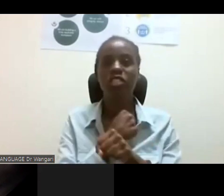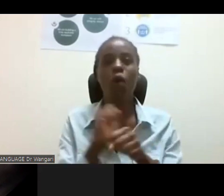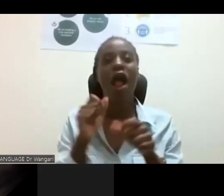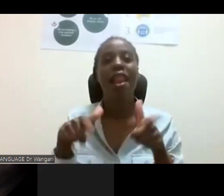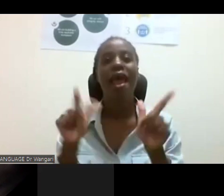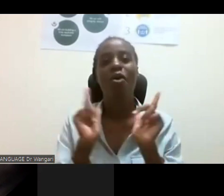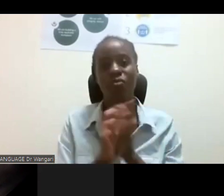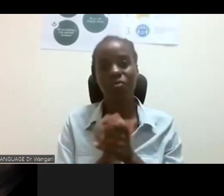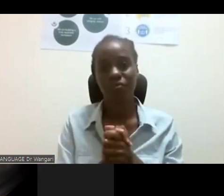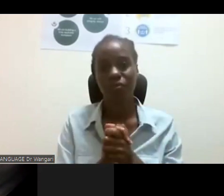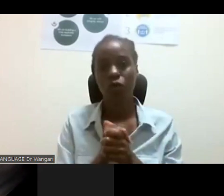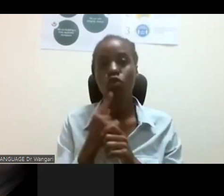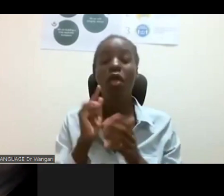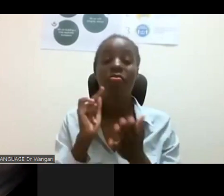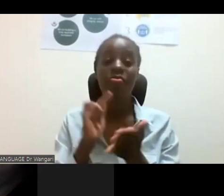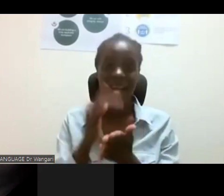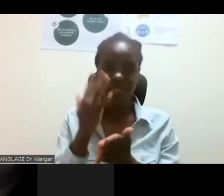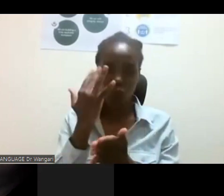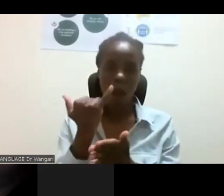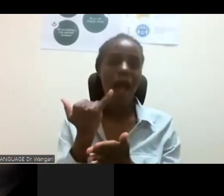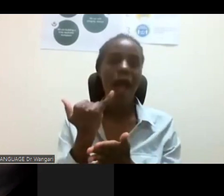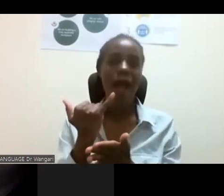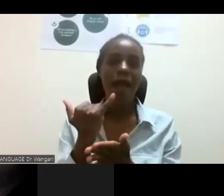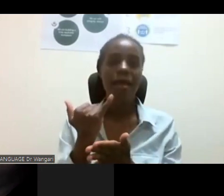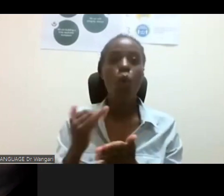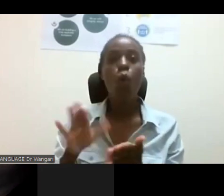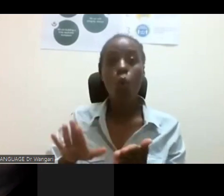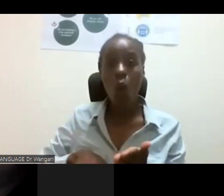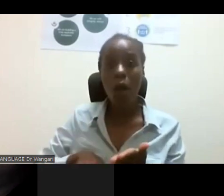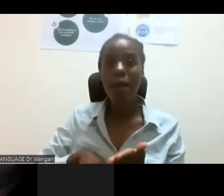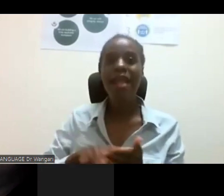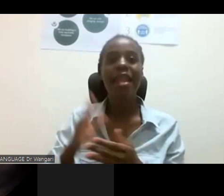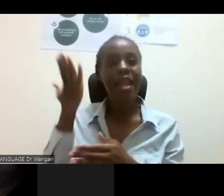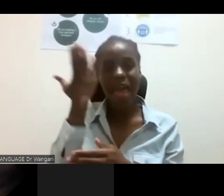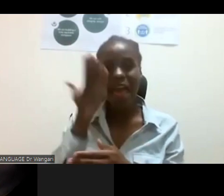Due to some fistulas which are developed due to the cutting,